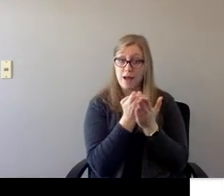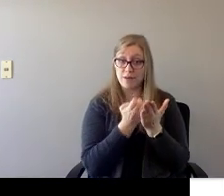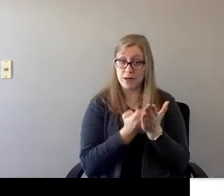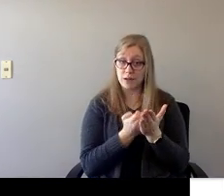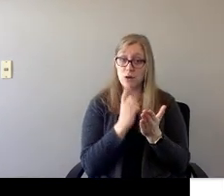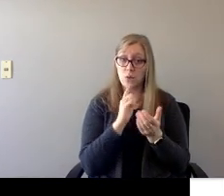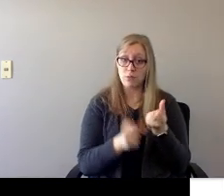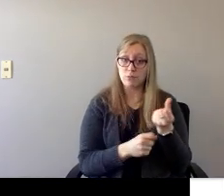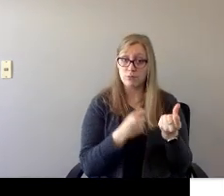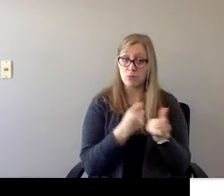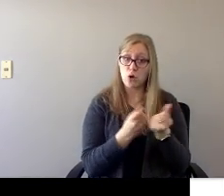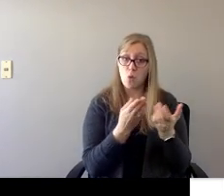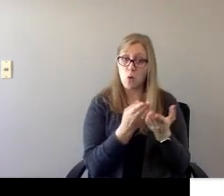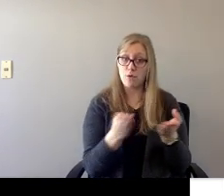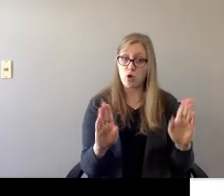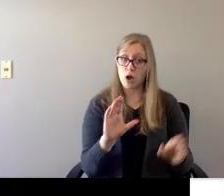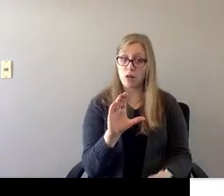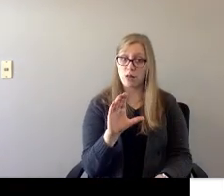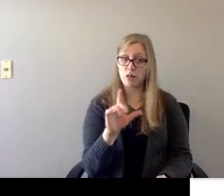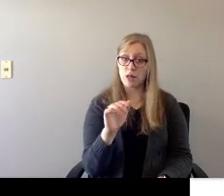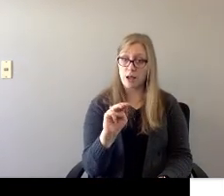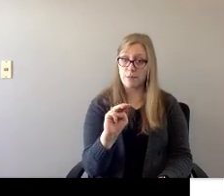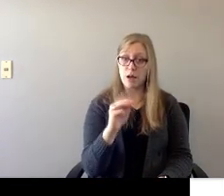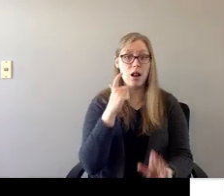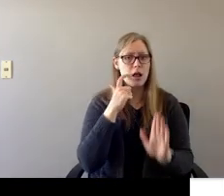overall claim. And I notice in paragraph 8,